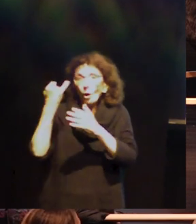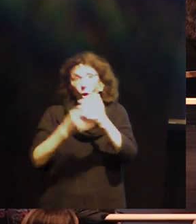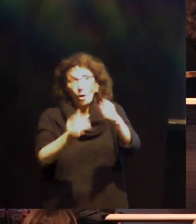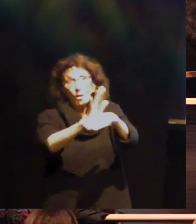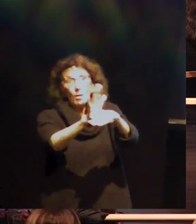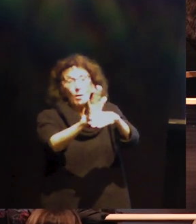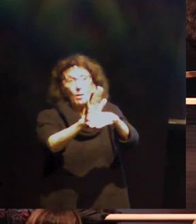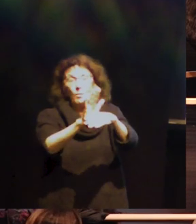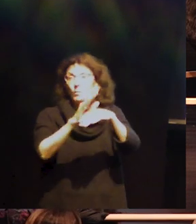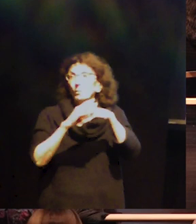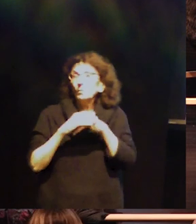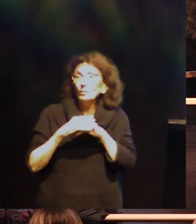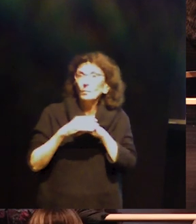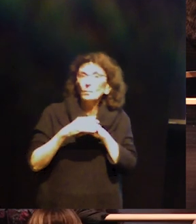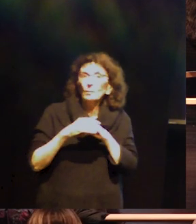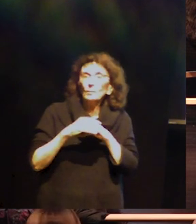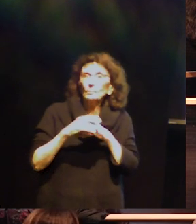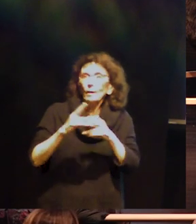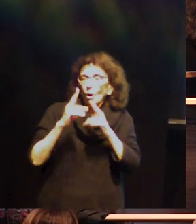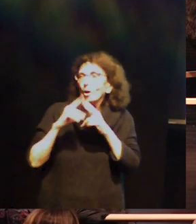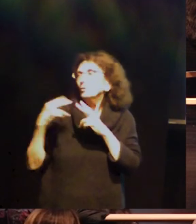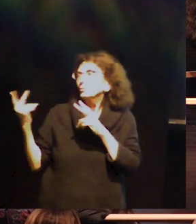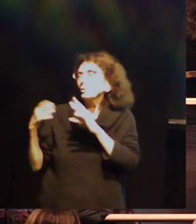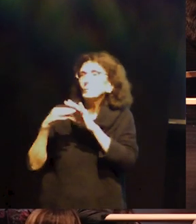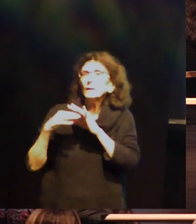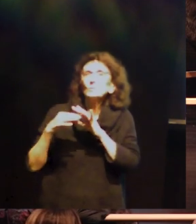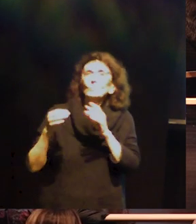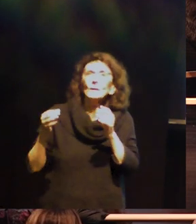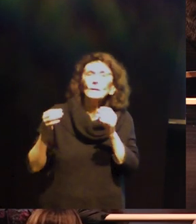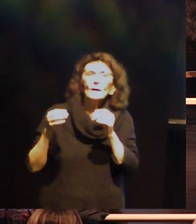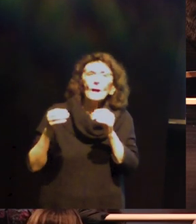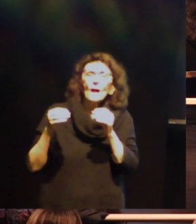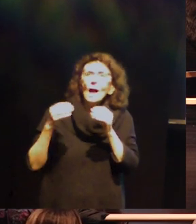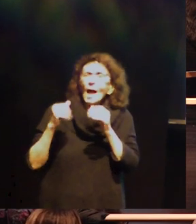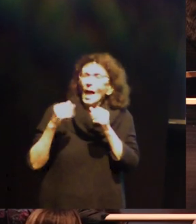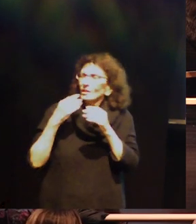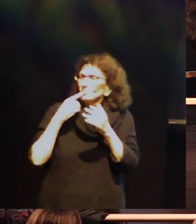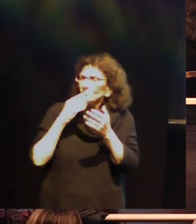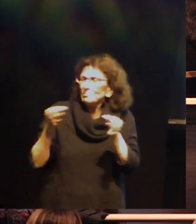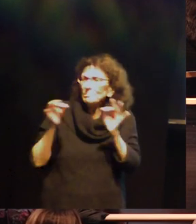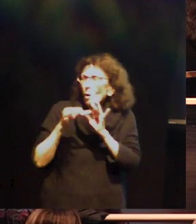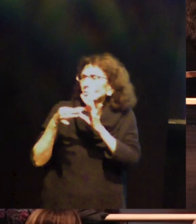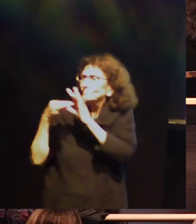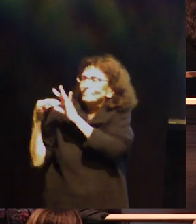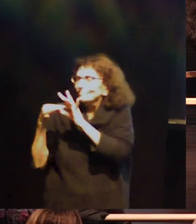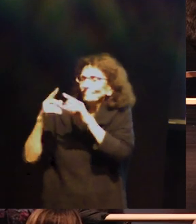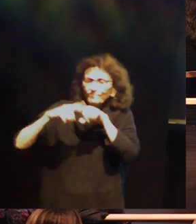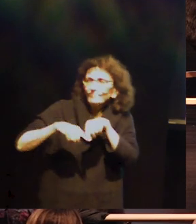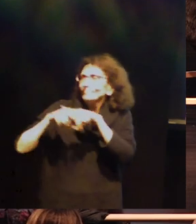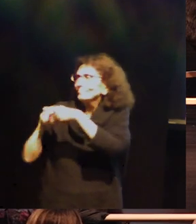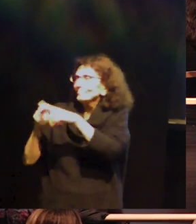is sort of an honor to our relationship and to the importance of interdependence and creating a family and